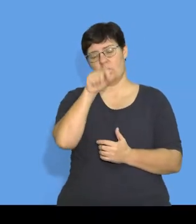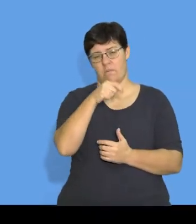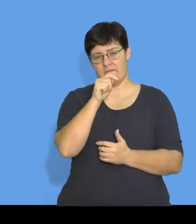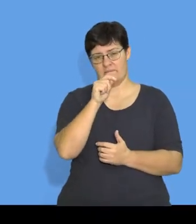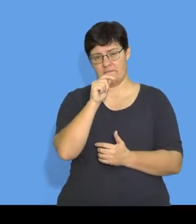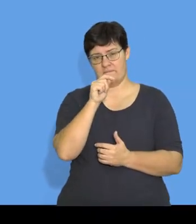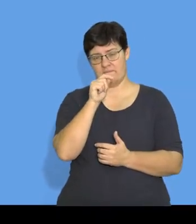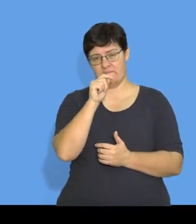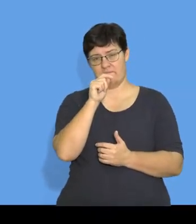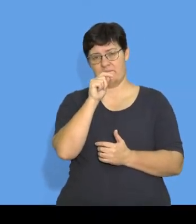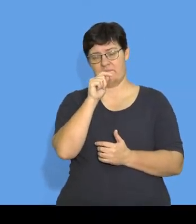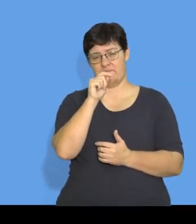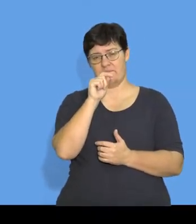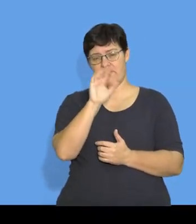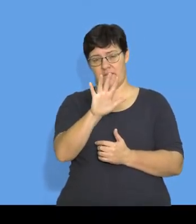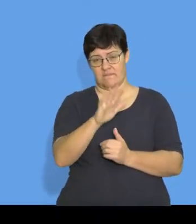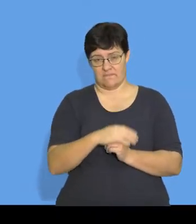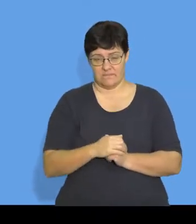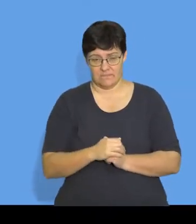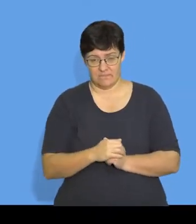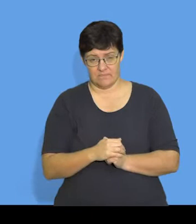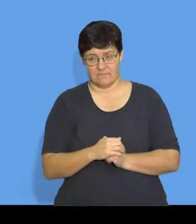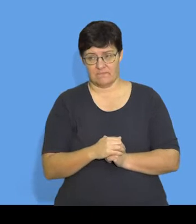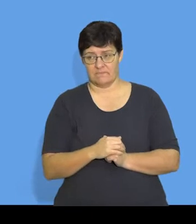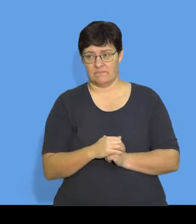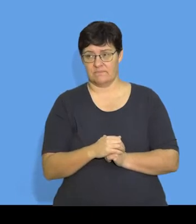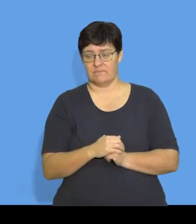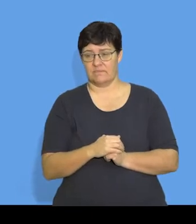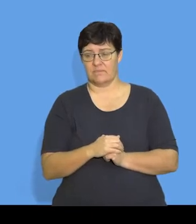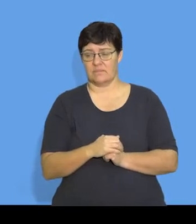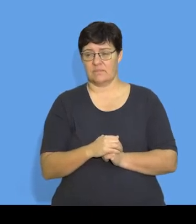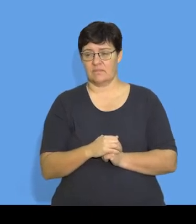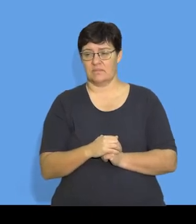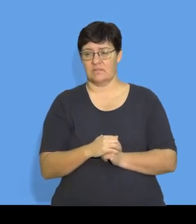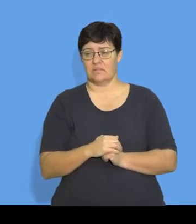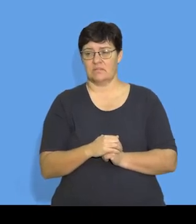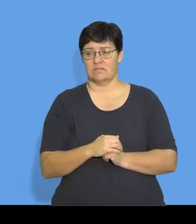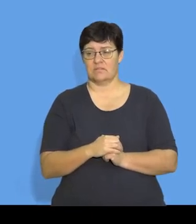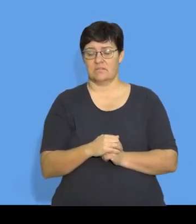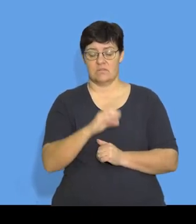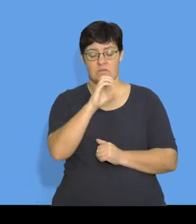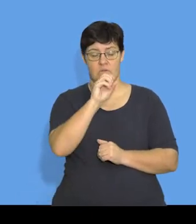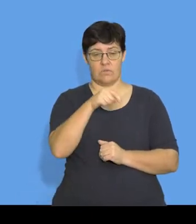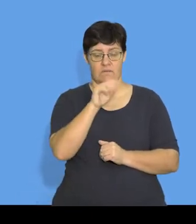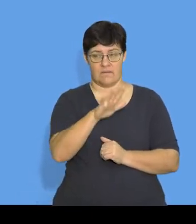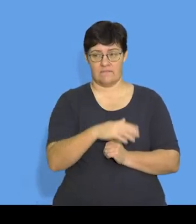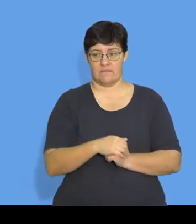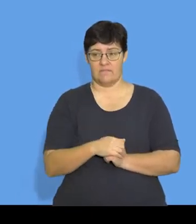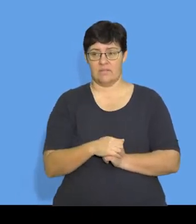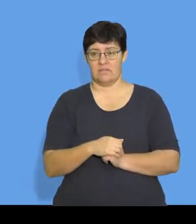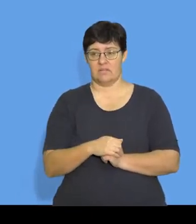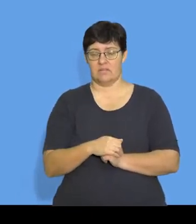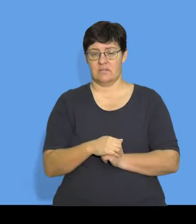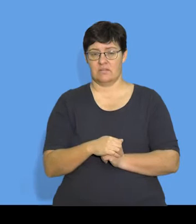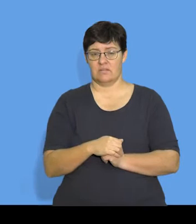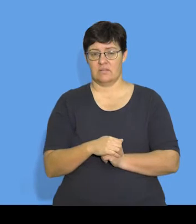is 0.5. Okay, so here I'm going to put 0.5.